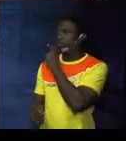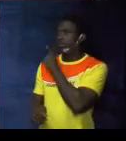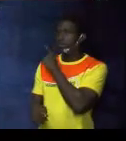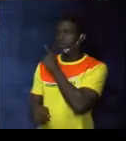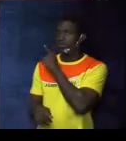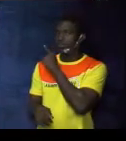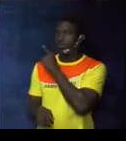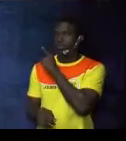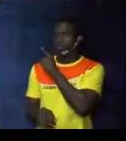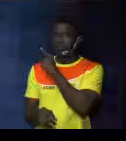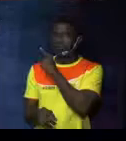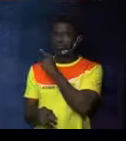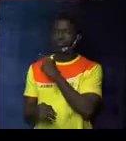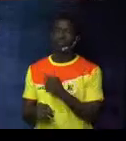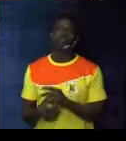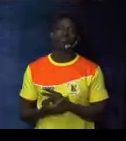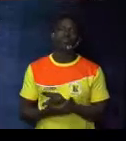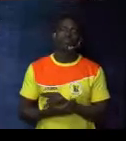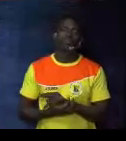chord is spelled